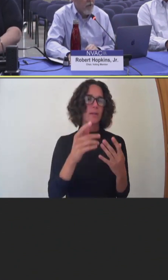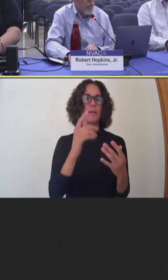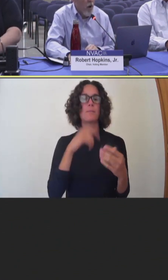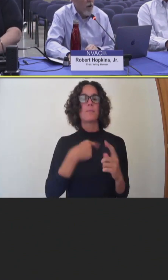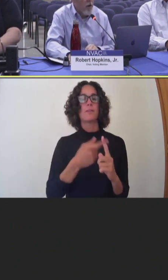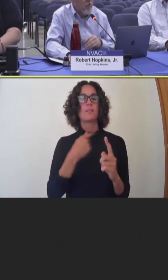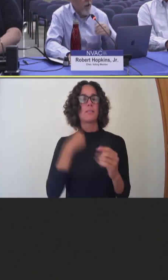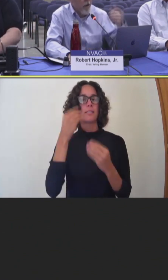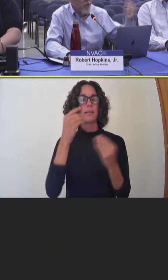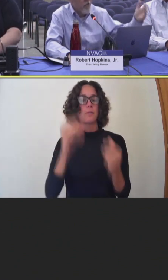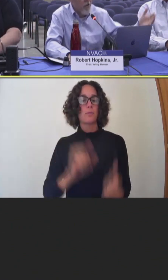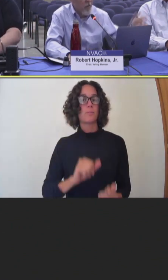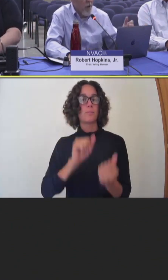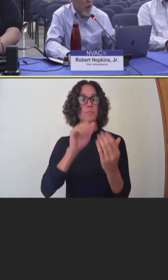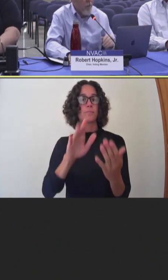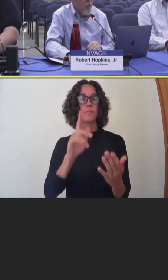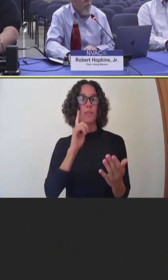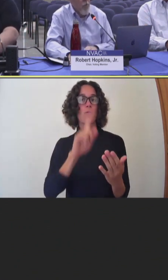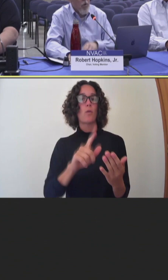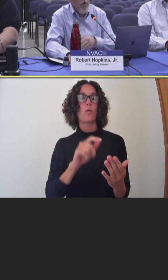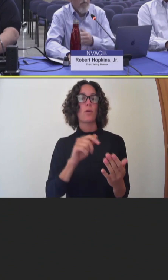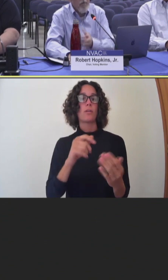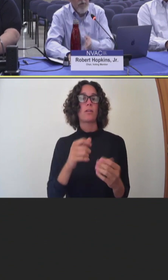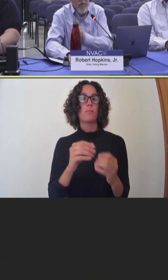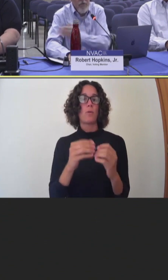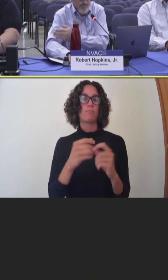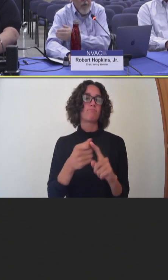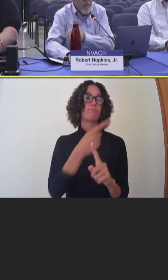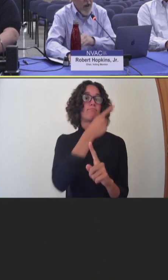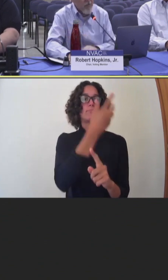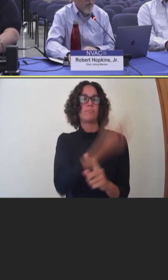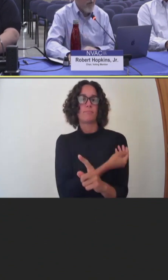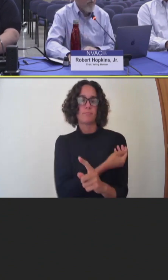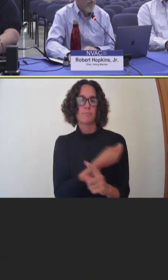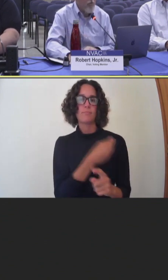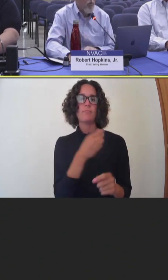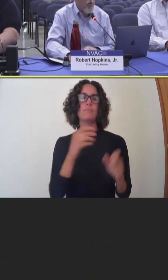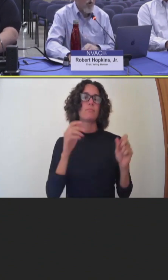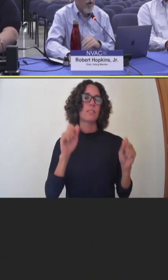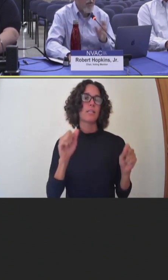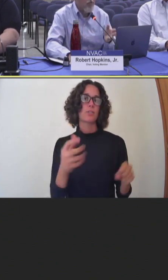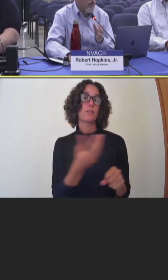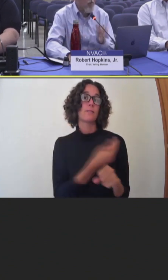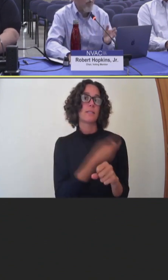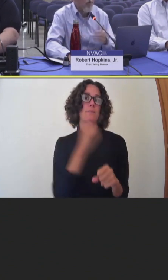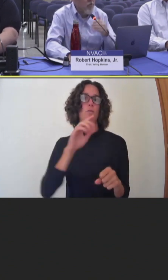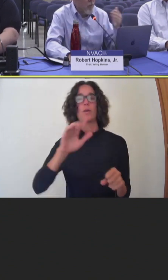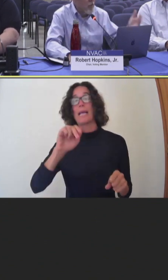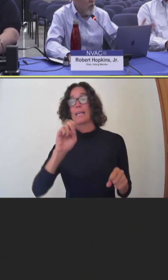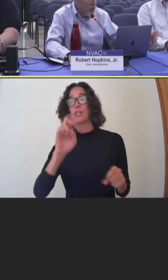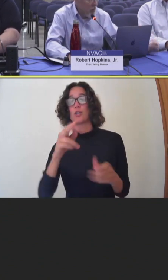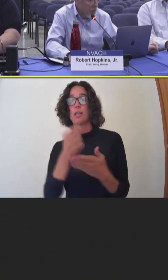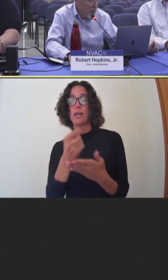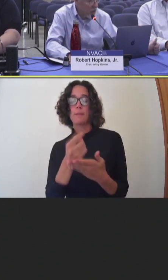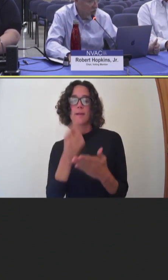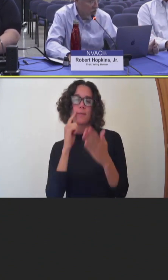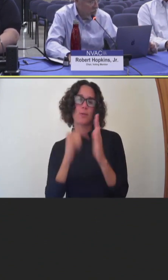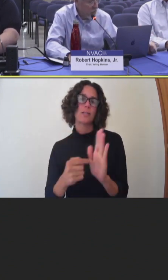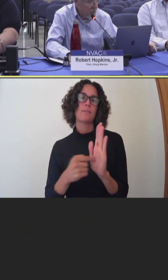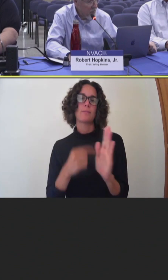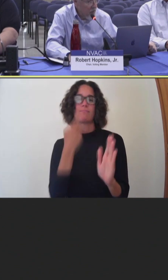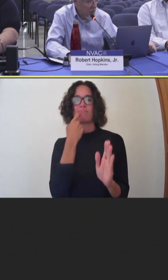vaccine products like nirsevimab, or potentially vaccines for cancer therapeutics like we talked about